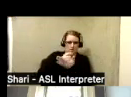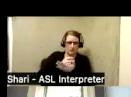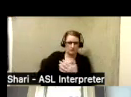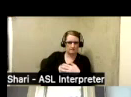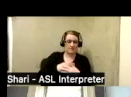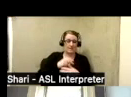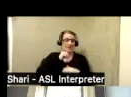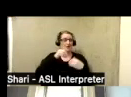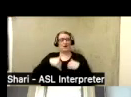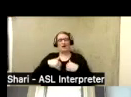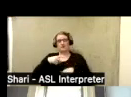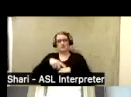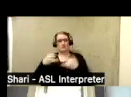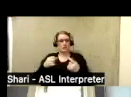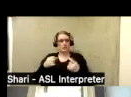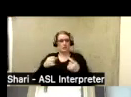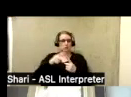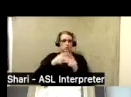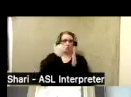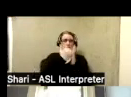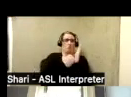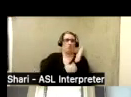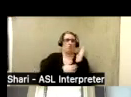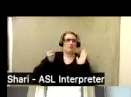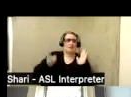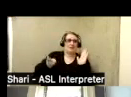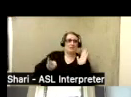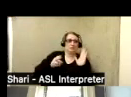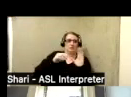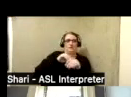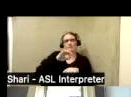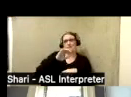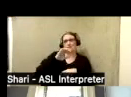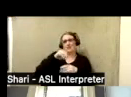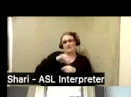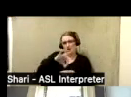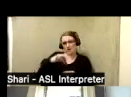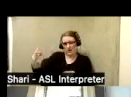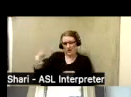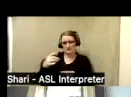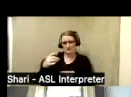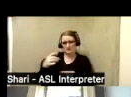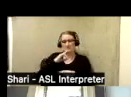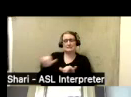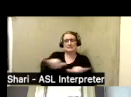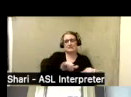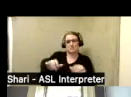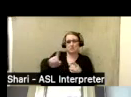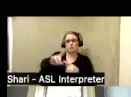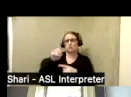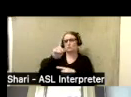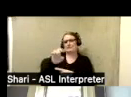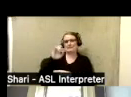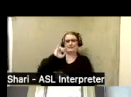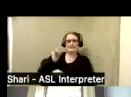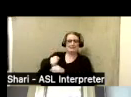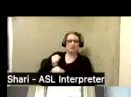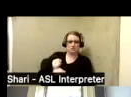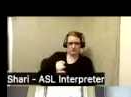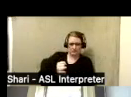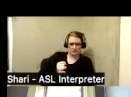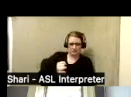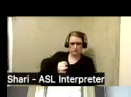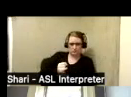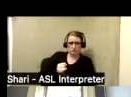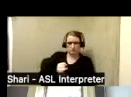Well, I don't have time today to outline the history of sector psychiatry in France. It was in some ways similar to the movement of deinstitutionalization and its promises